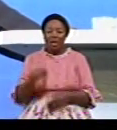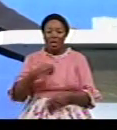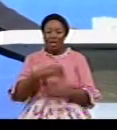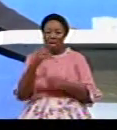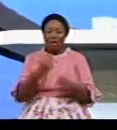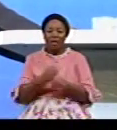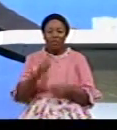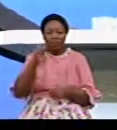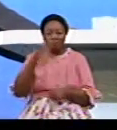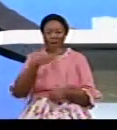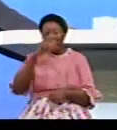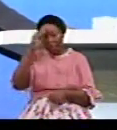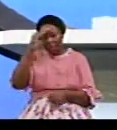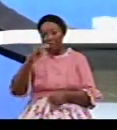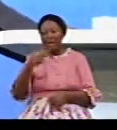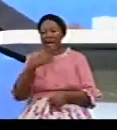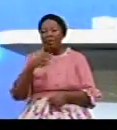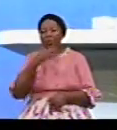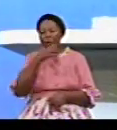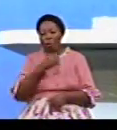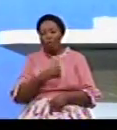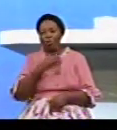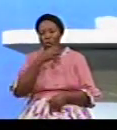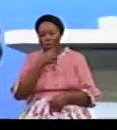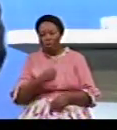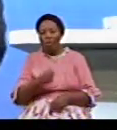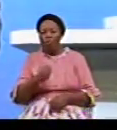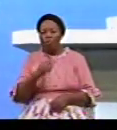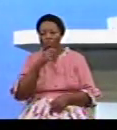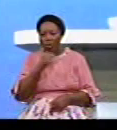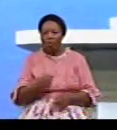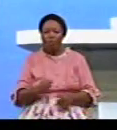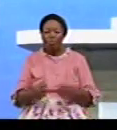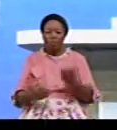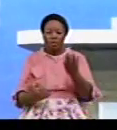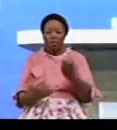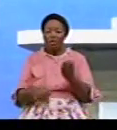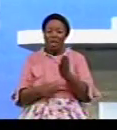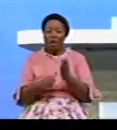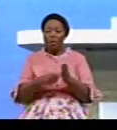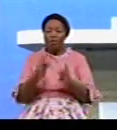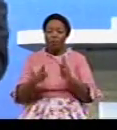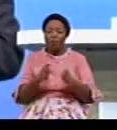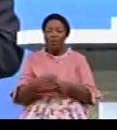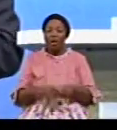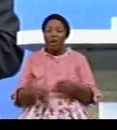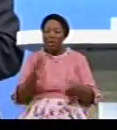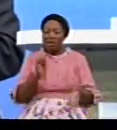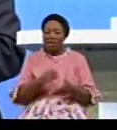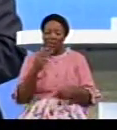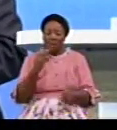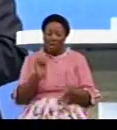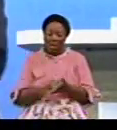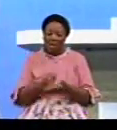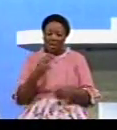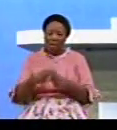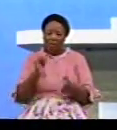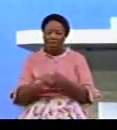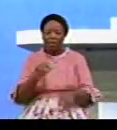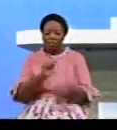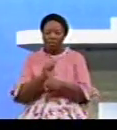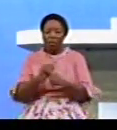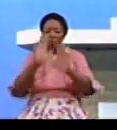over all the habits of your life. When you're going to do anything after you claim to be saved, when